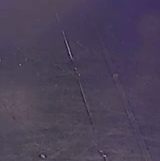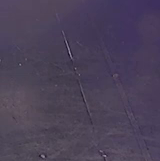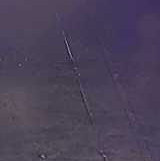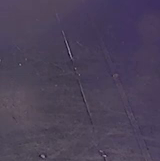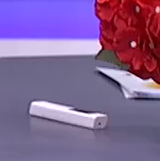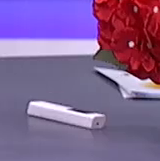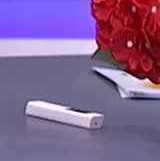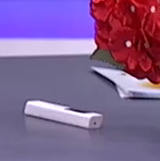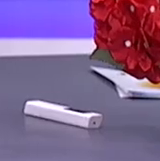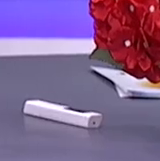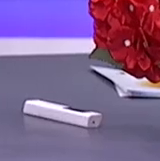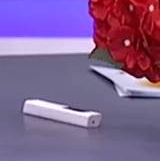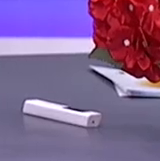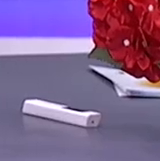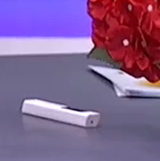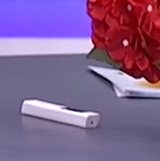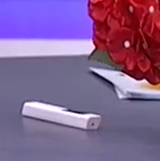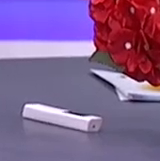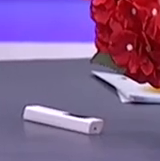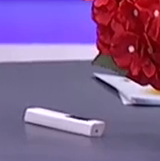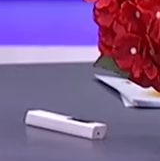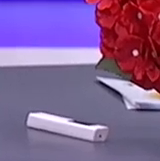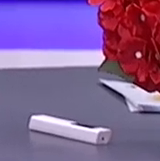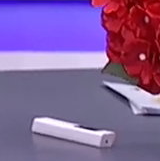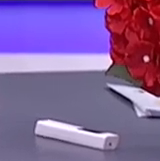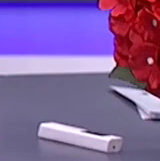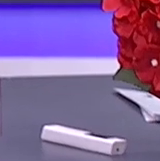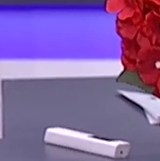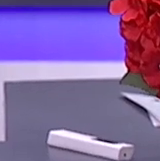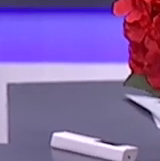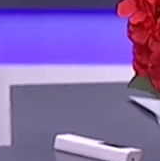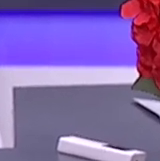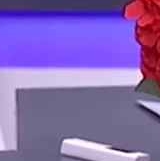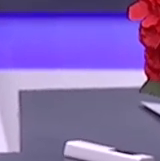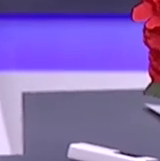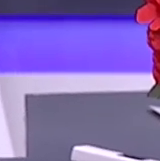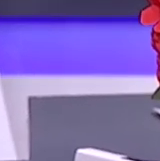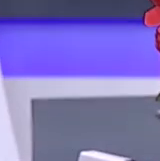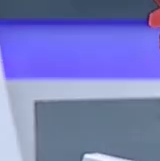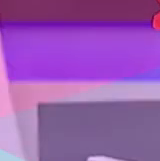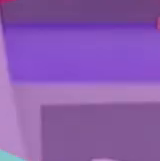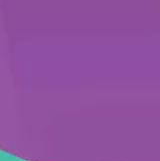hai, kuch kuch hota hai.